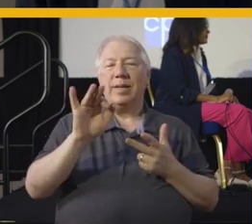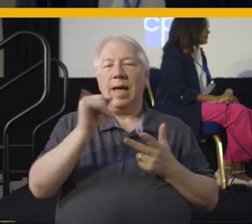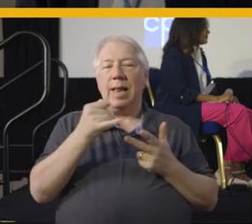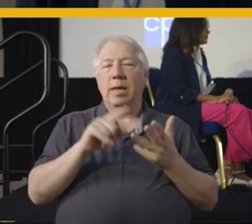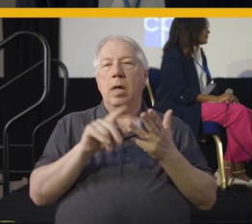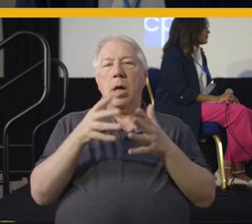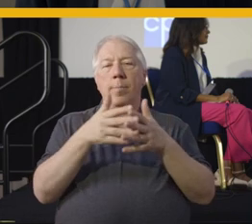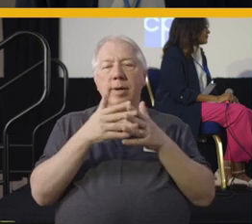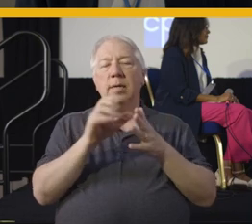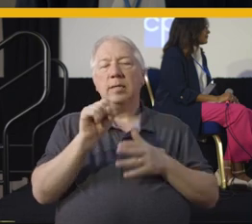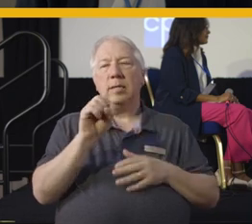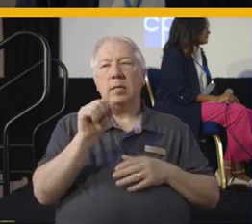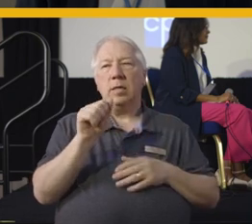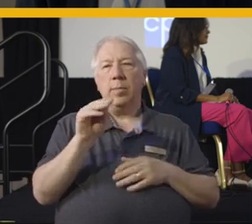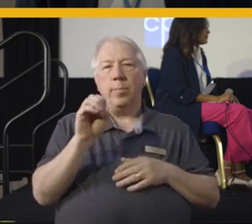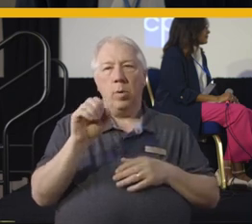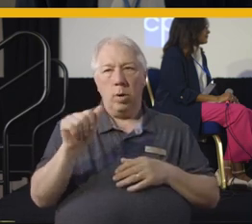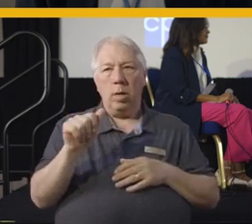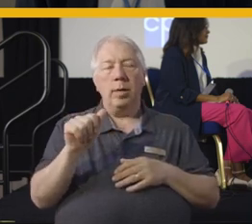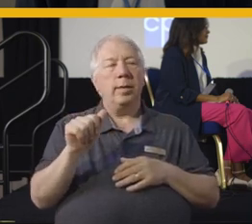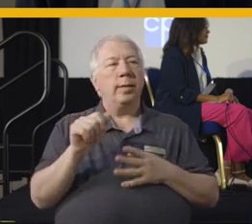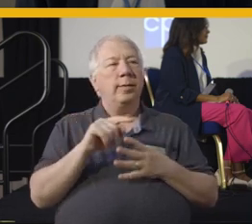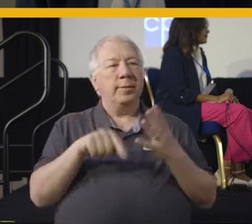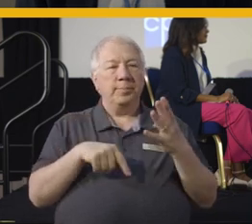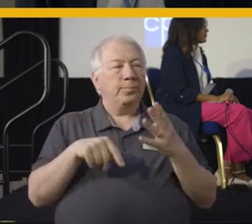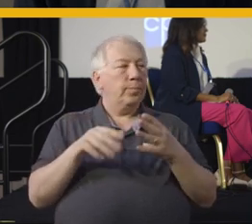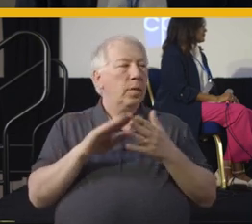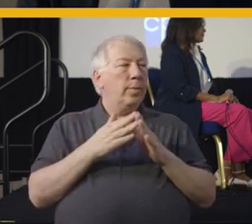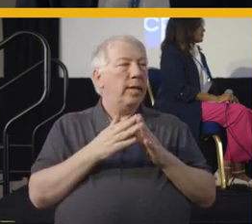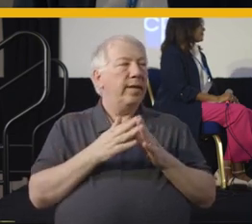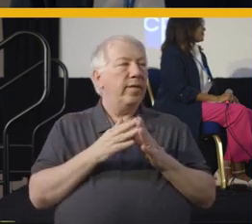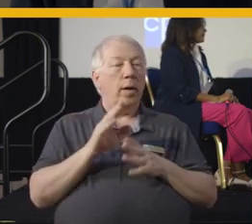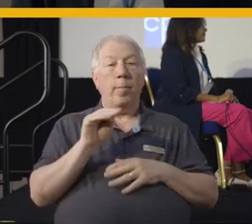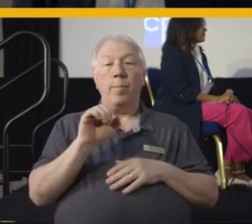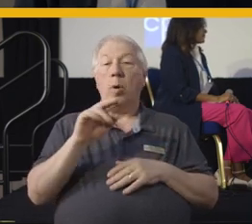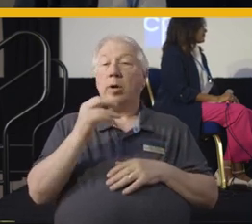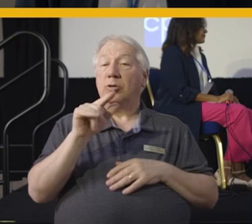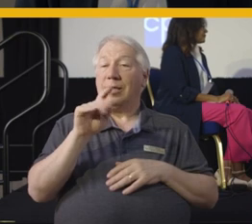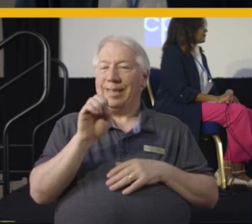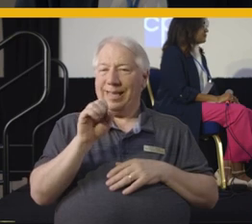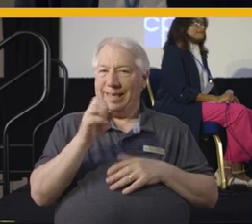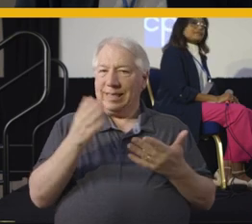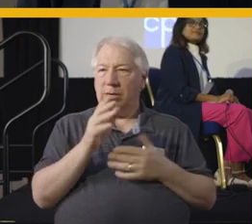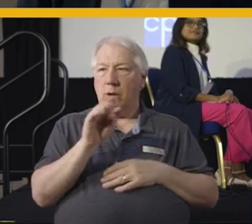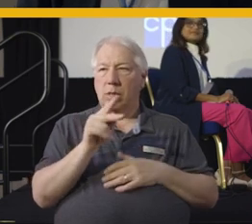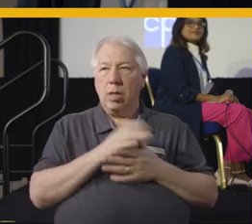American Samoa, and there is a community of Marshallese folks here in